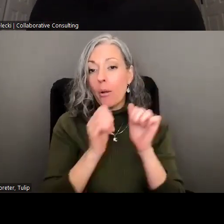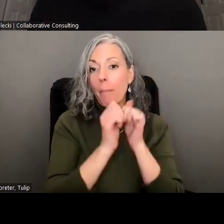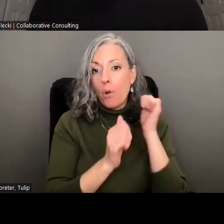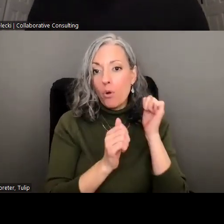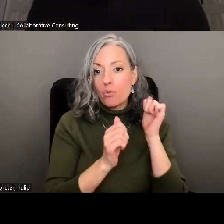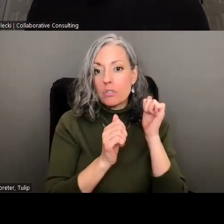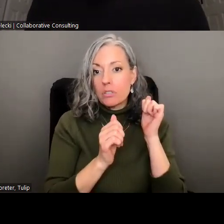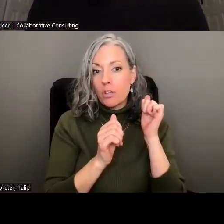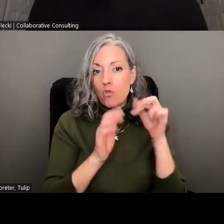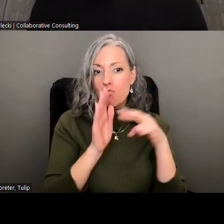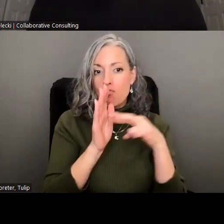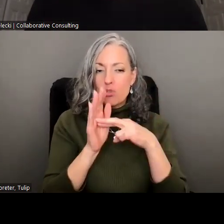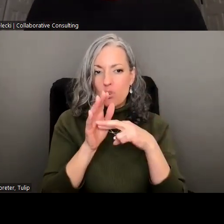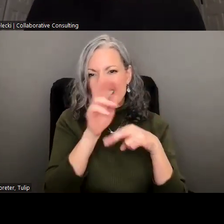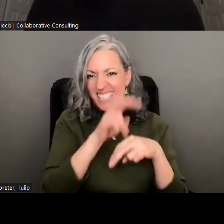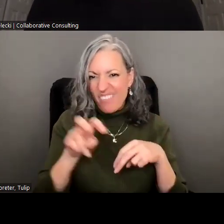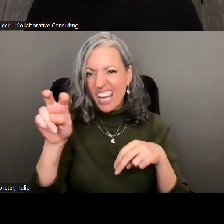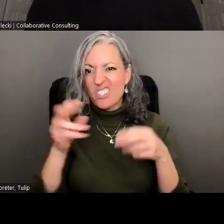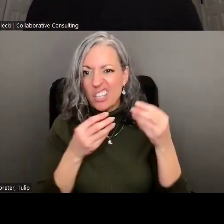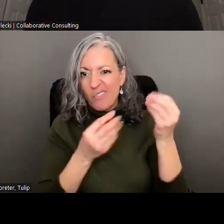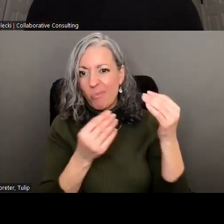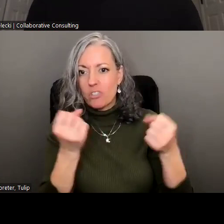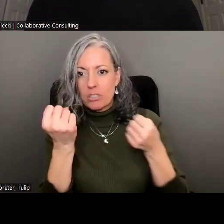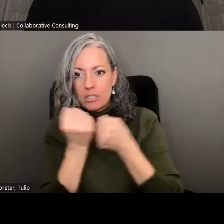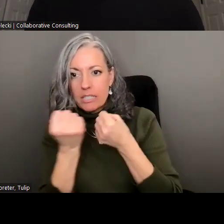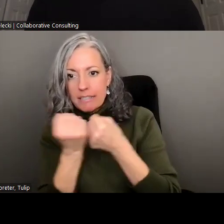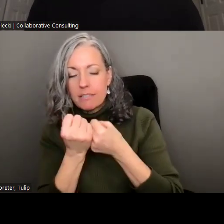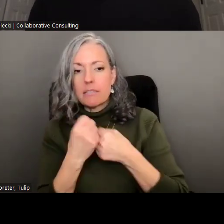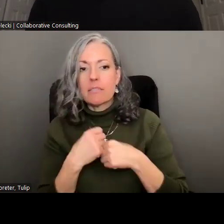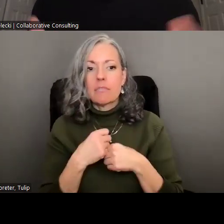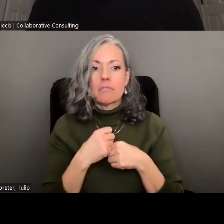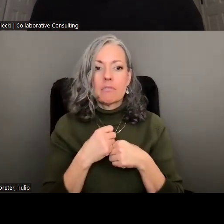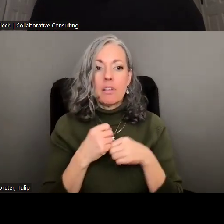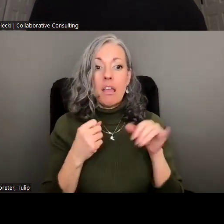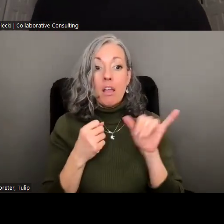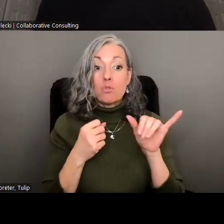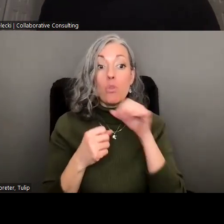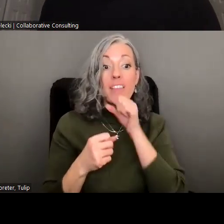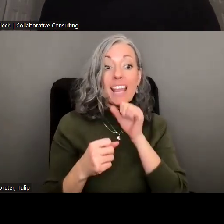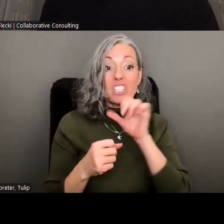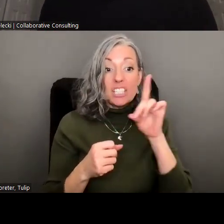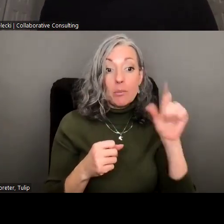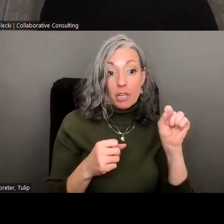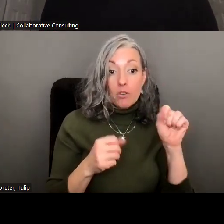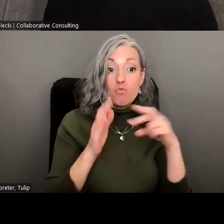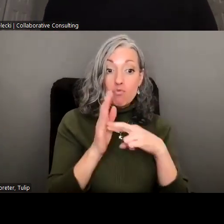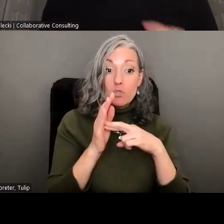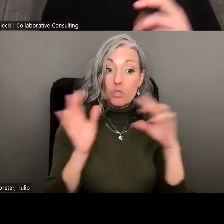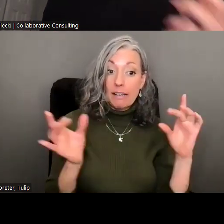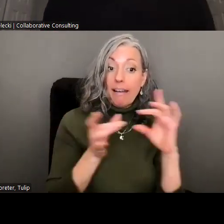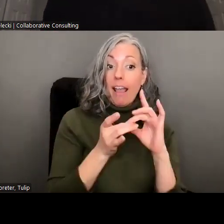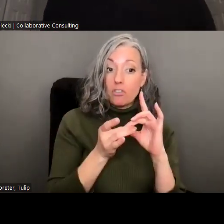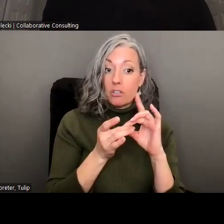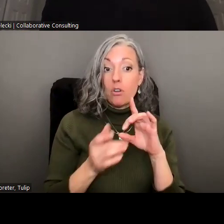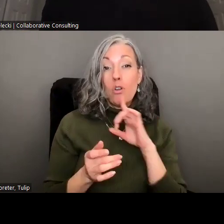resource navigation, information and assistance, and the aging and disability resource connection as a sort of a